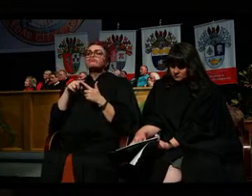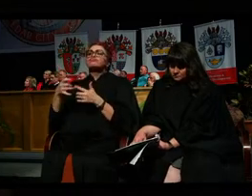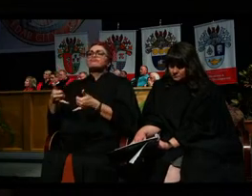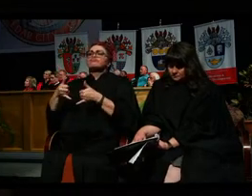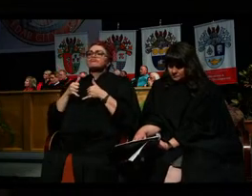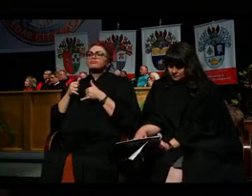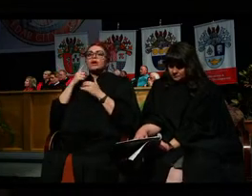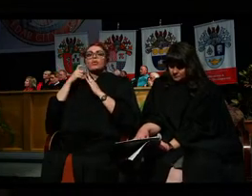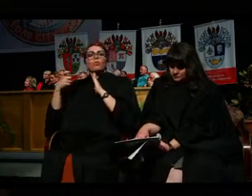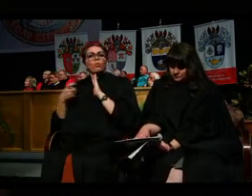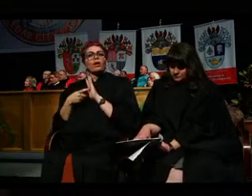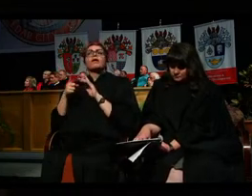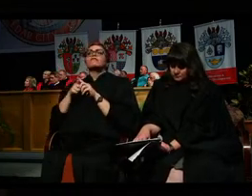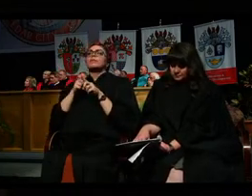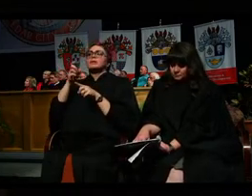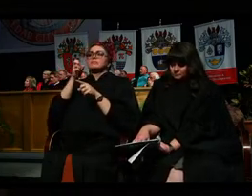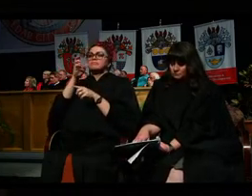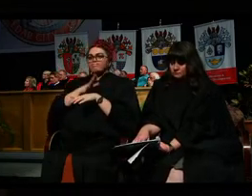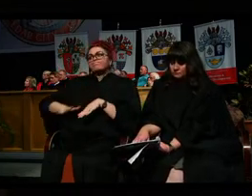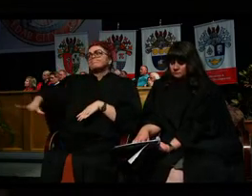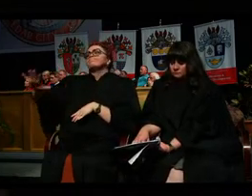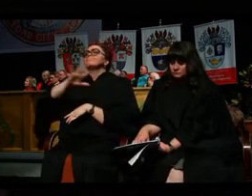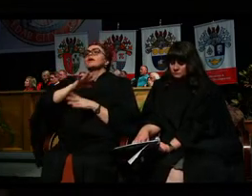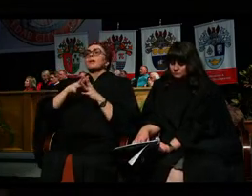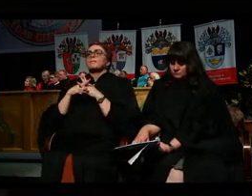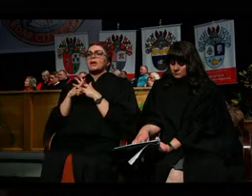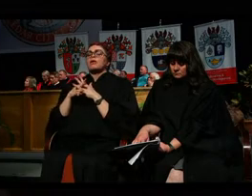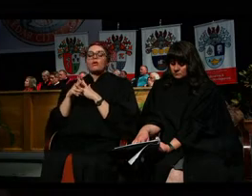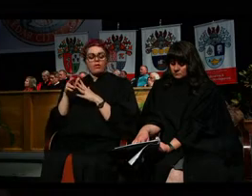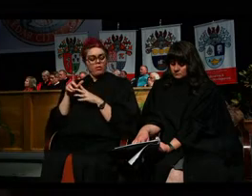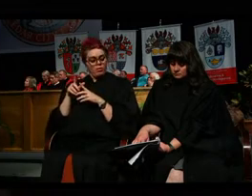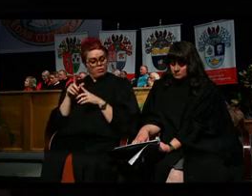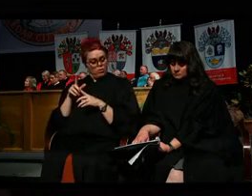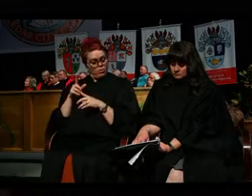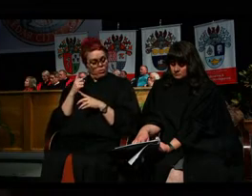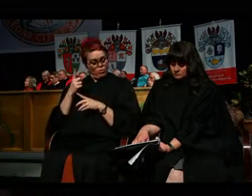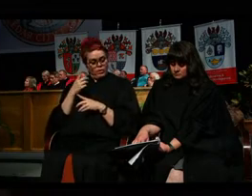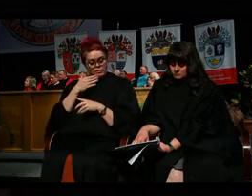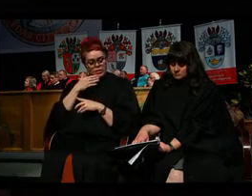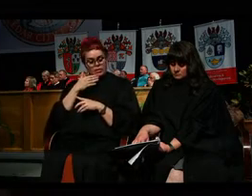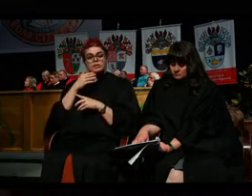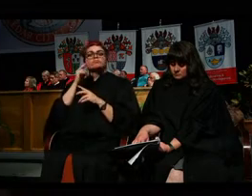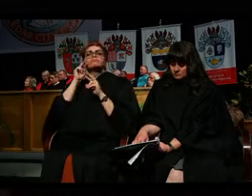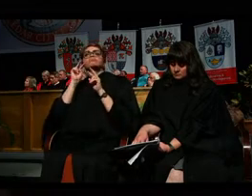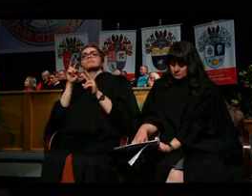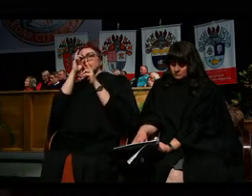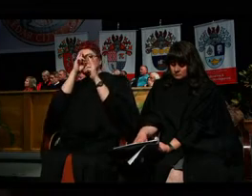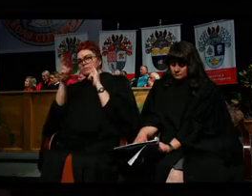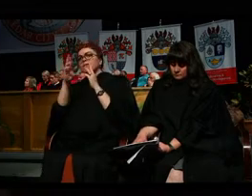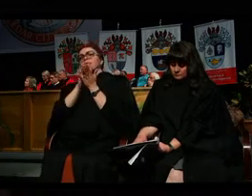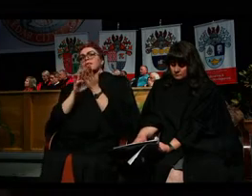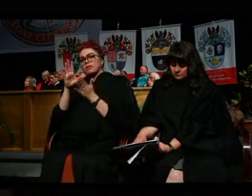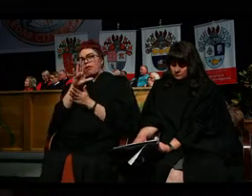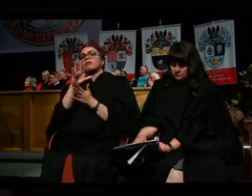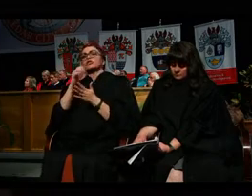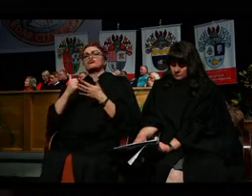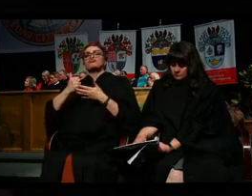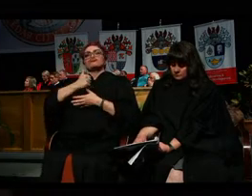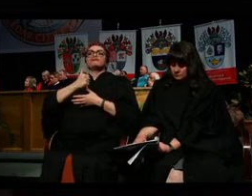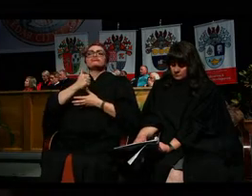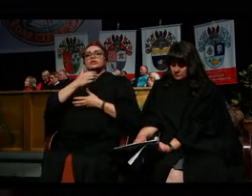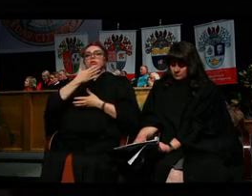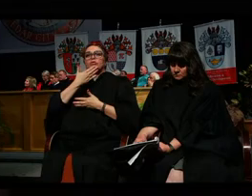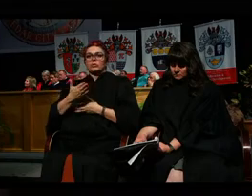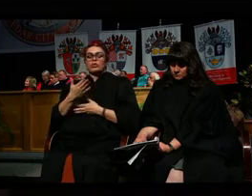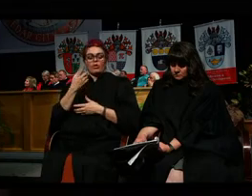national recognition as one of the renowned colleges of distinction. For the 2022-2023